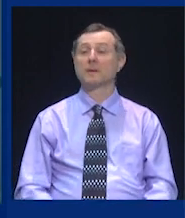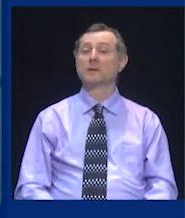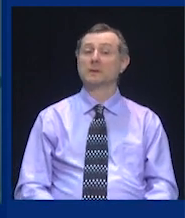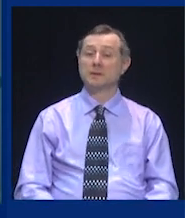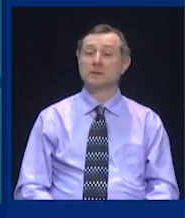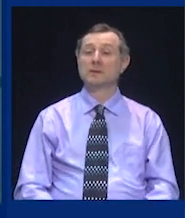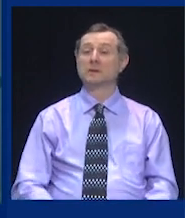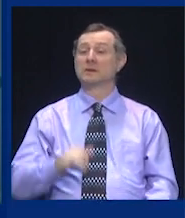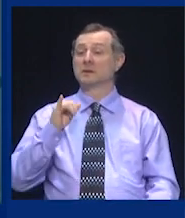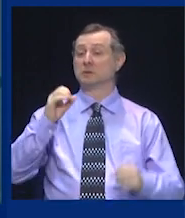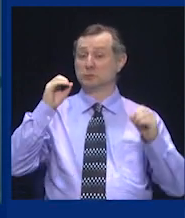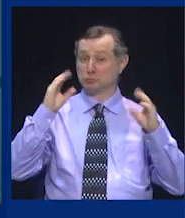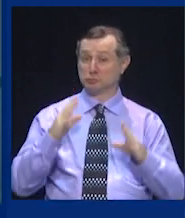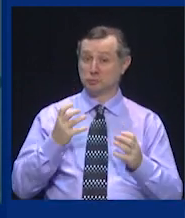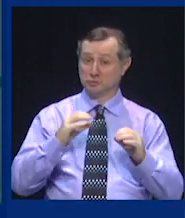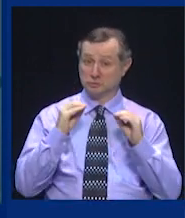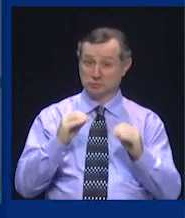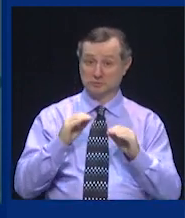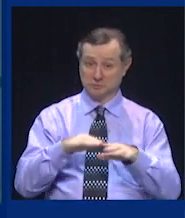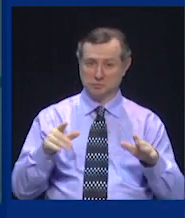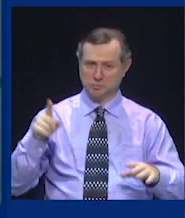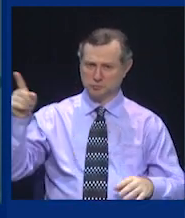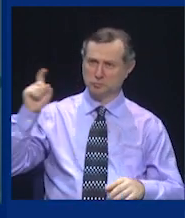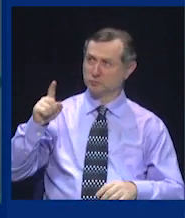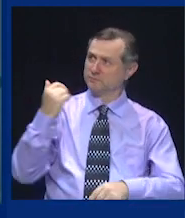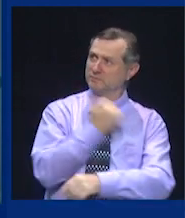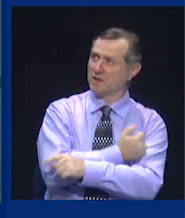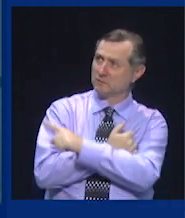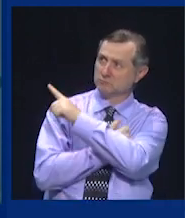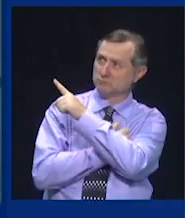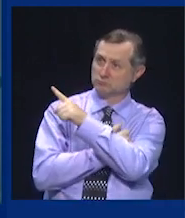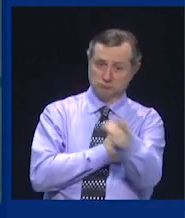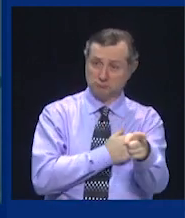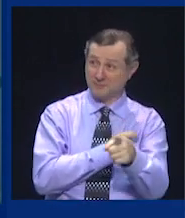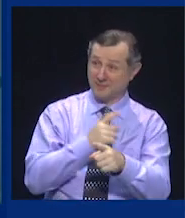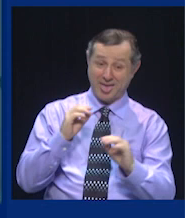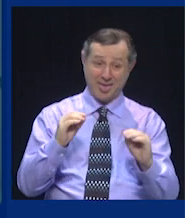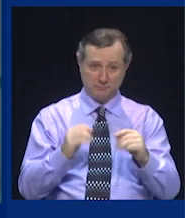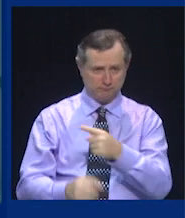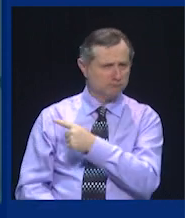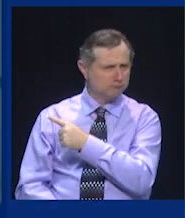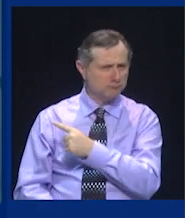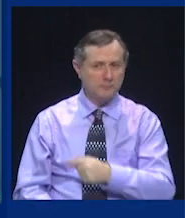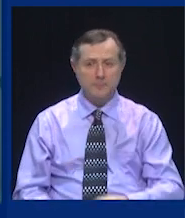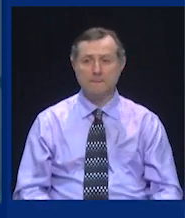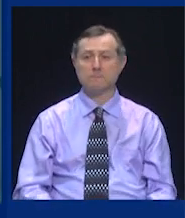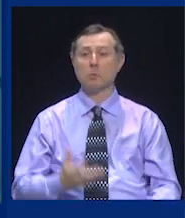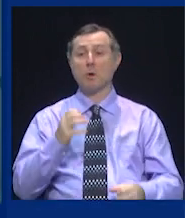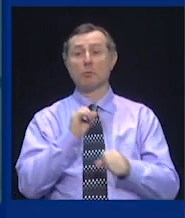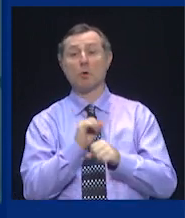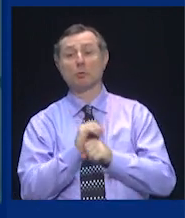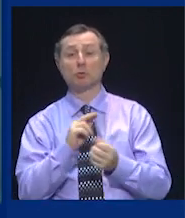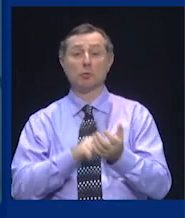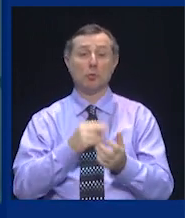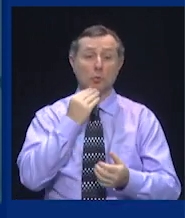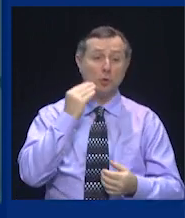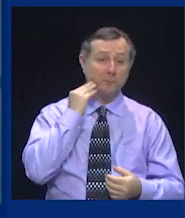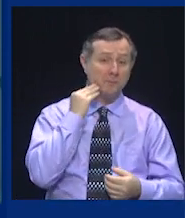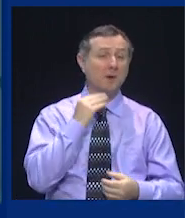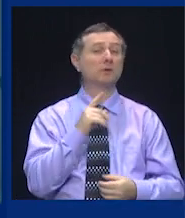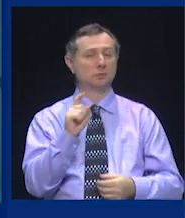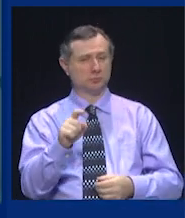kids, I think you should be vaccinated. And if you want to take care of my mother in a nursing home, I think you